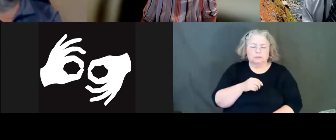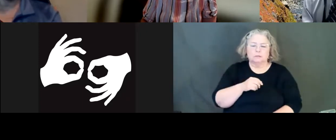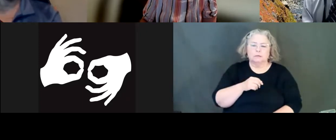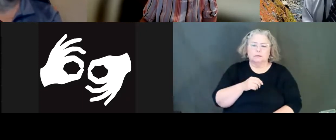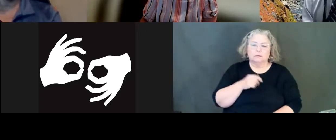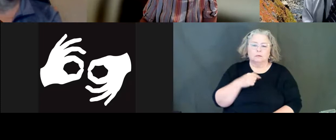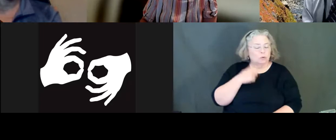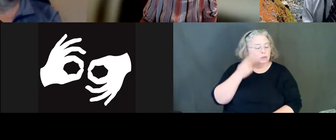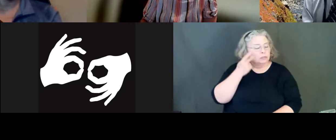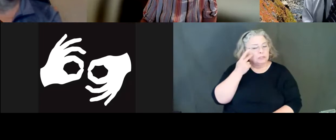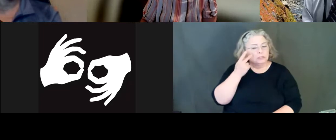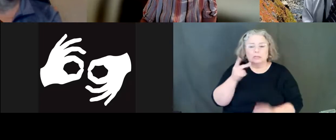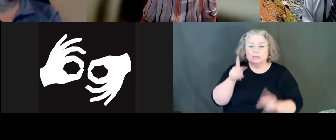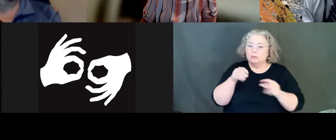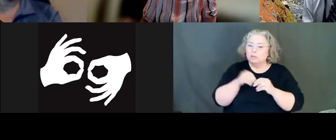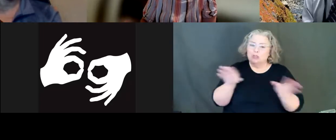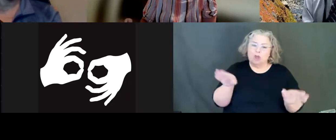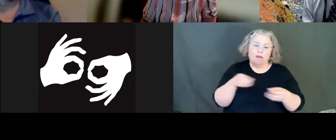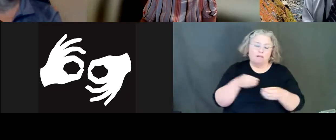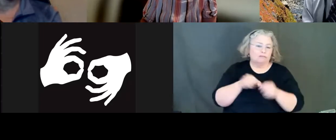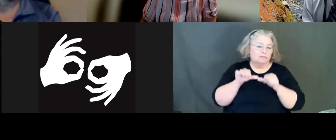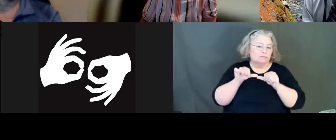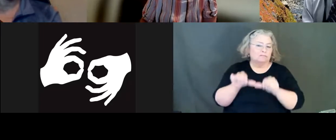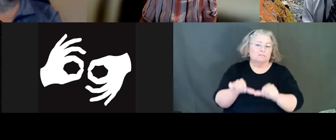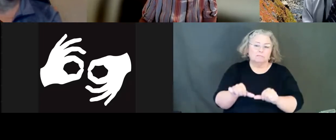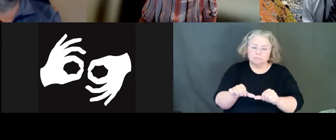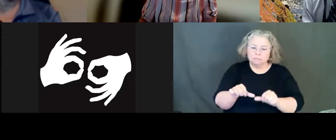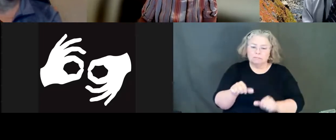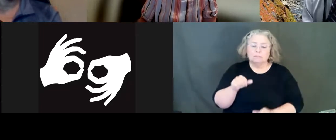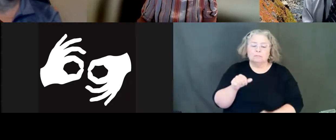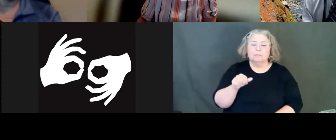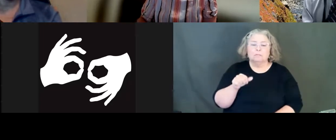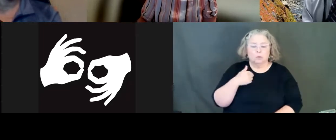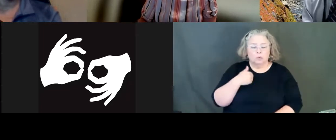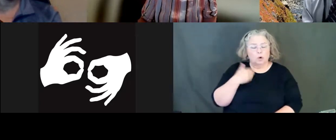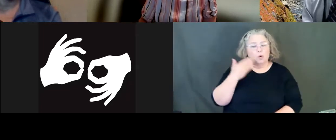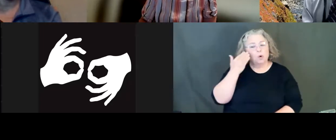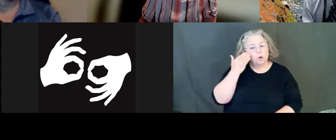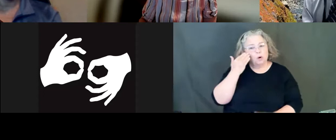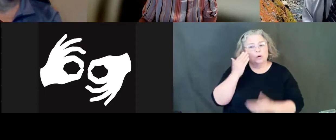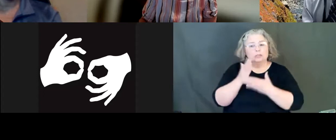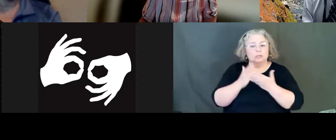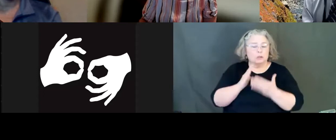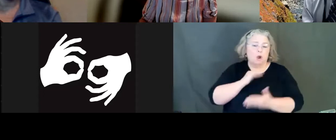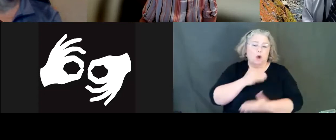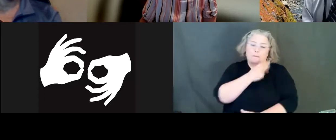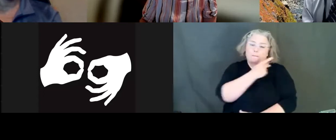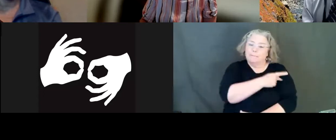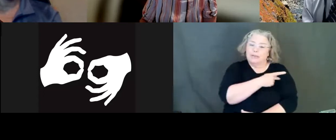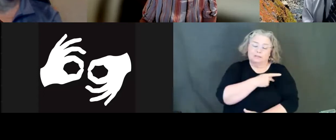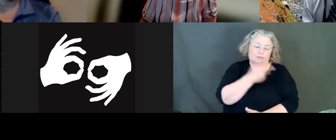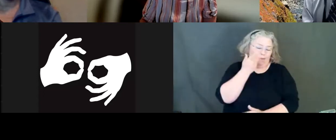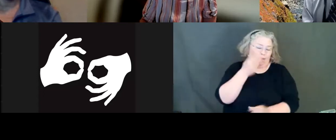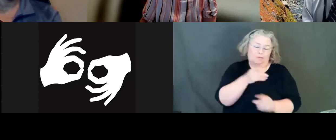And we see people are in the office, and we know that there are some of our patients who are not